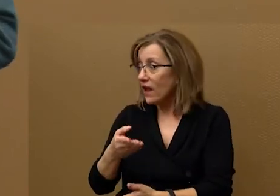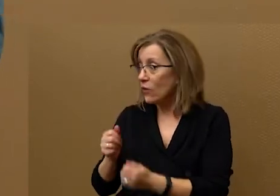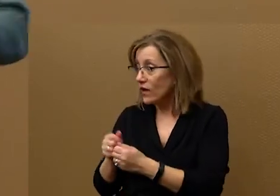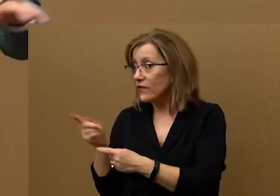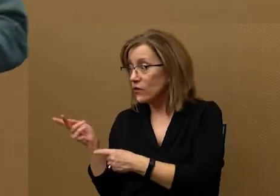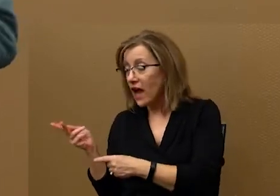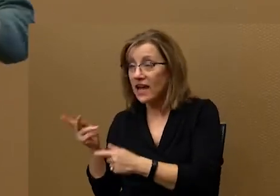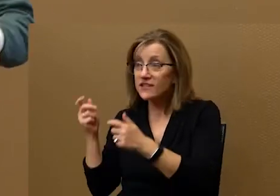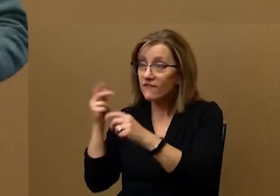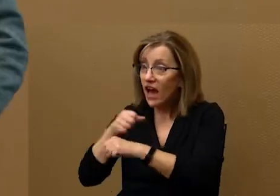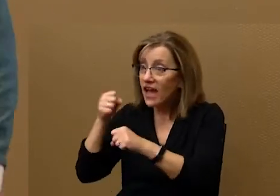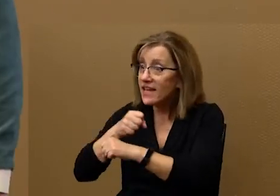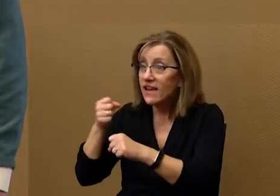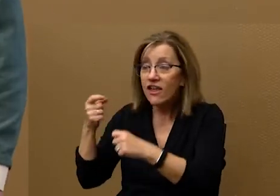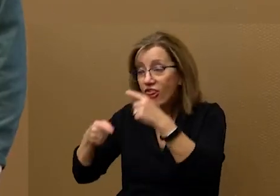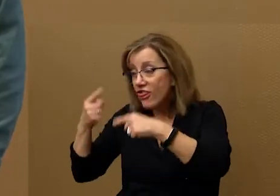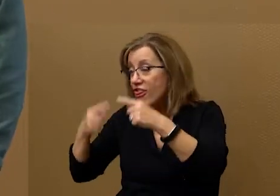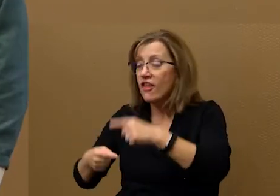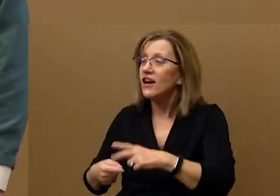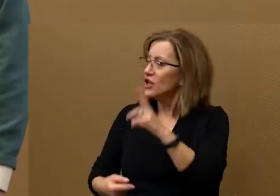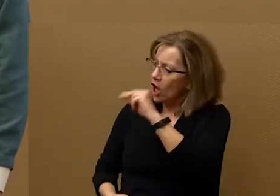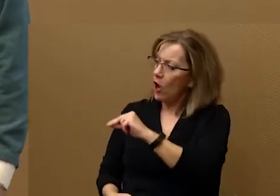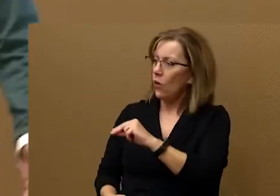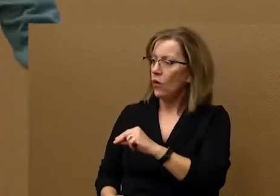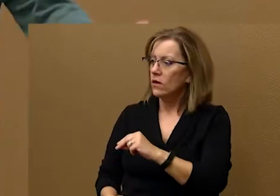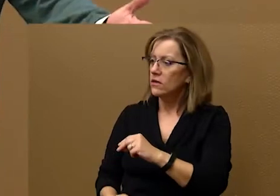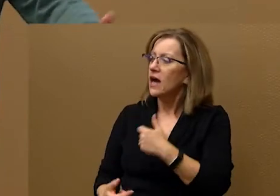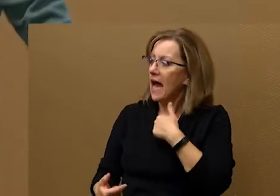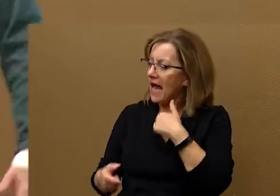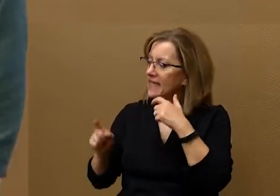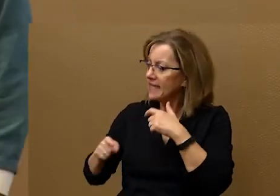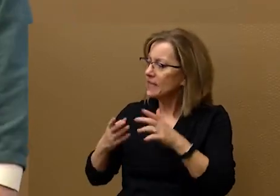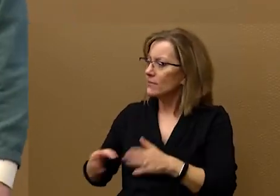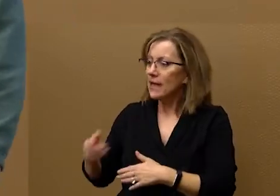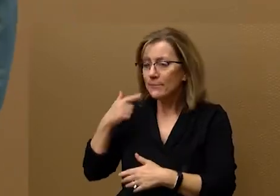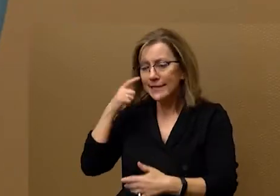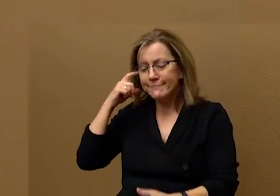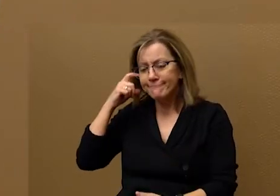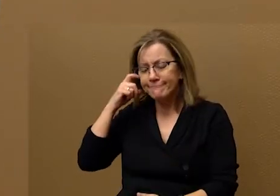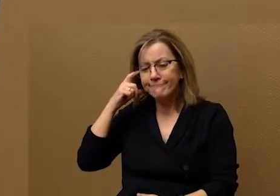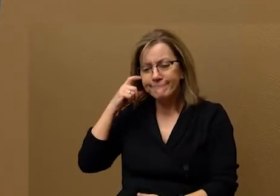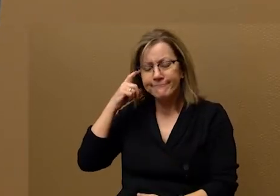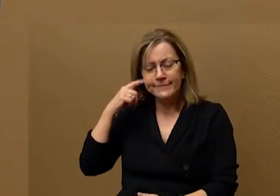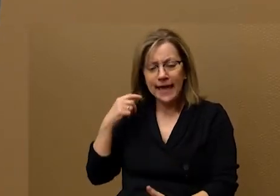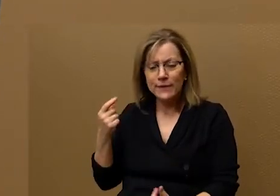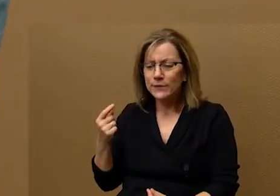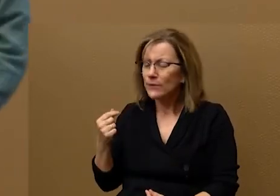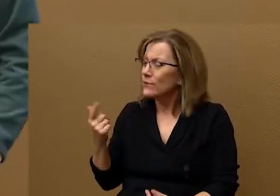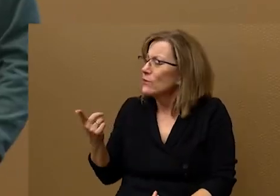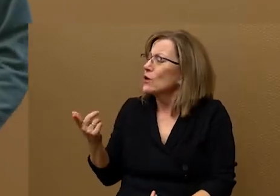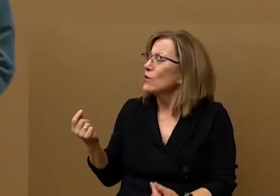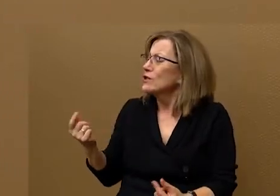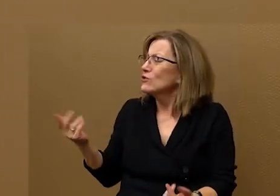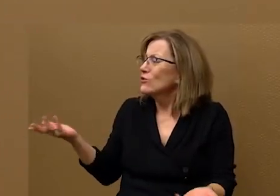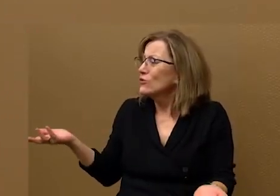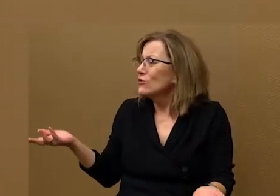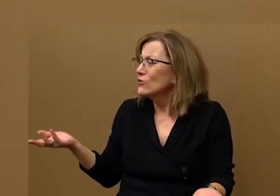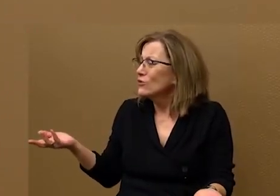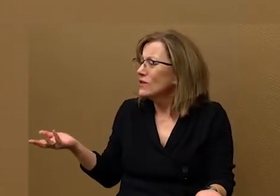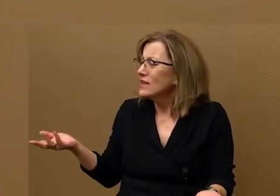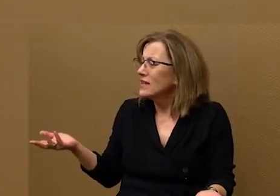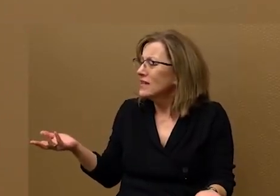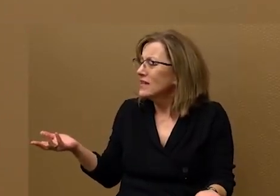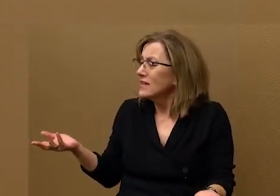No, we're not. So I need a plan. But gee, I don't know what to do. What should we do? Is it